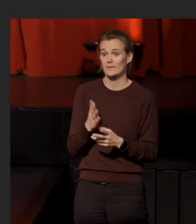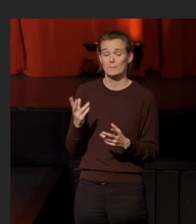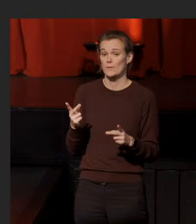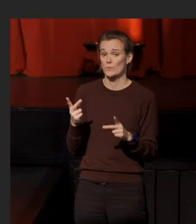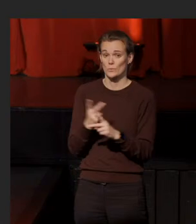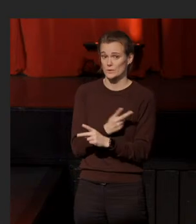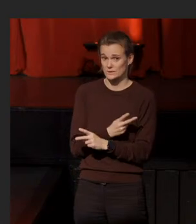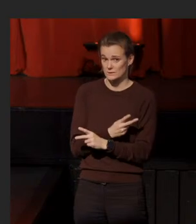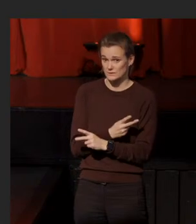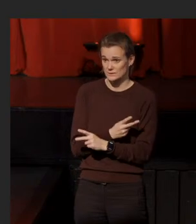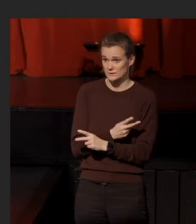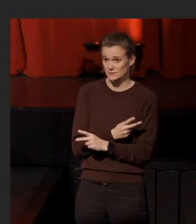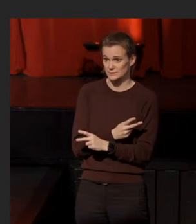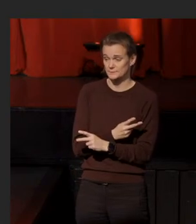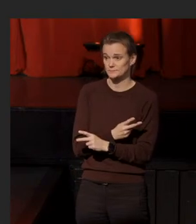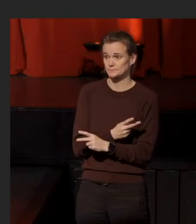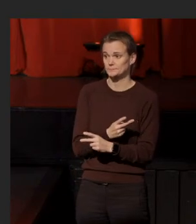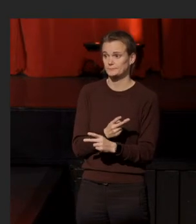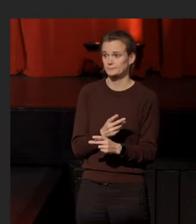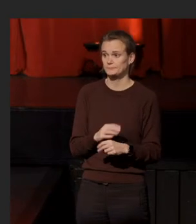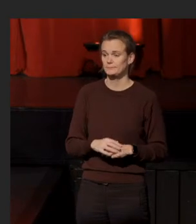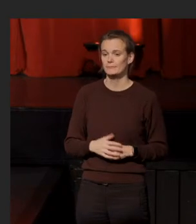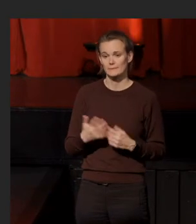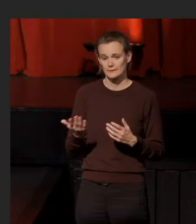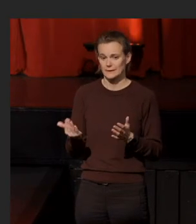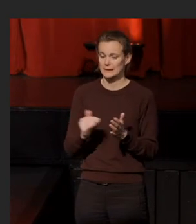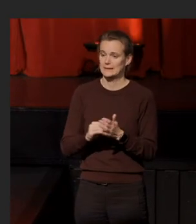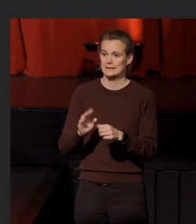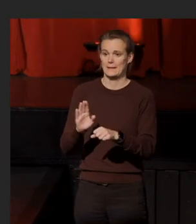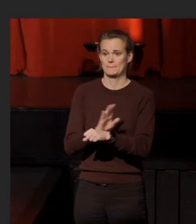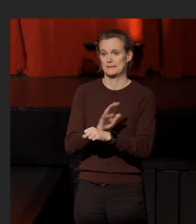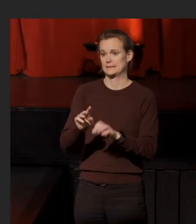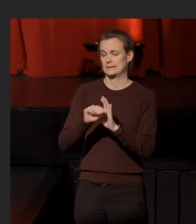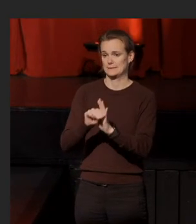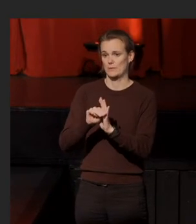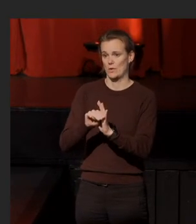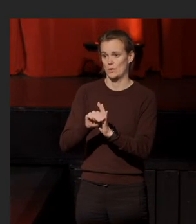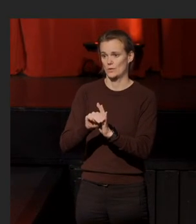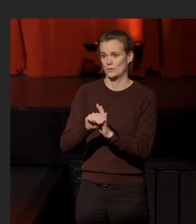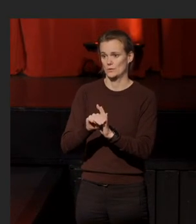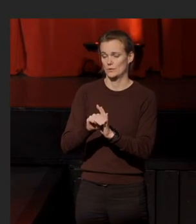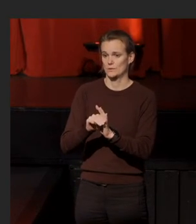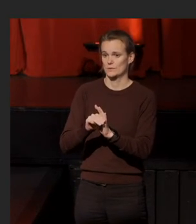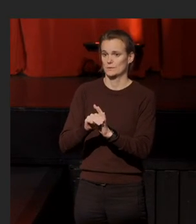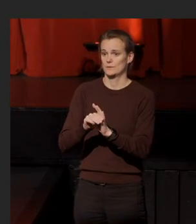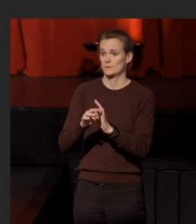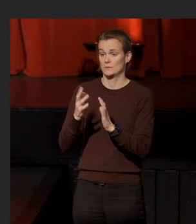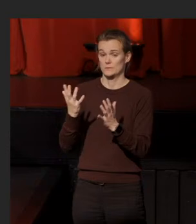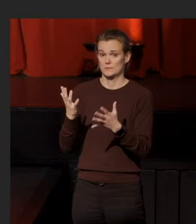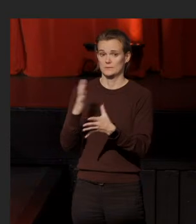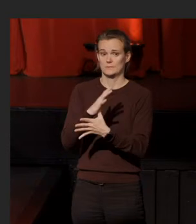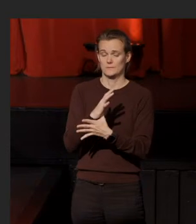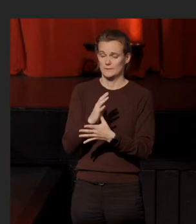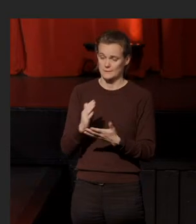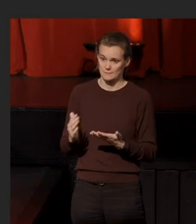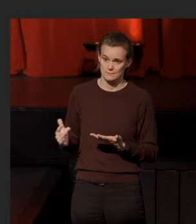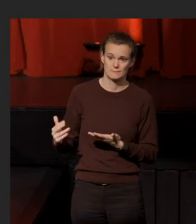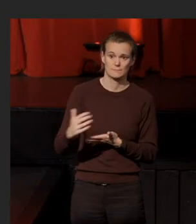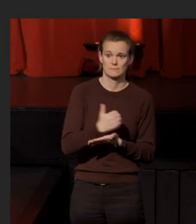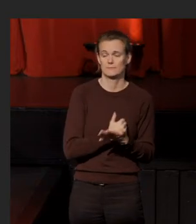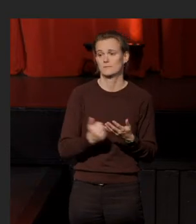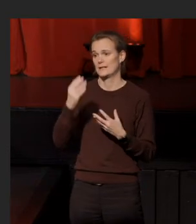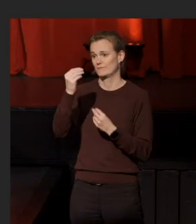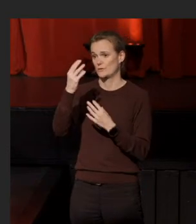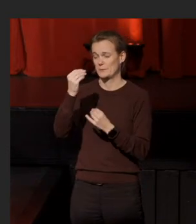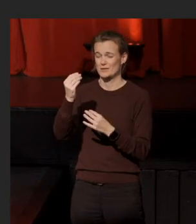again, is really this basic business model, this overarching imperative to gather information. And the companies really are relentless,